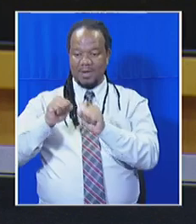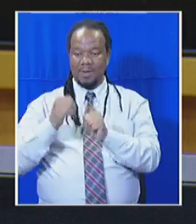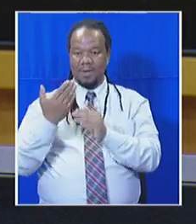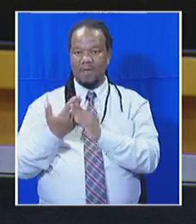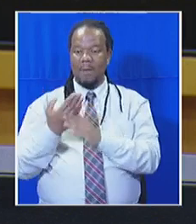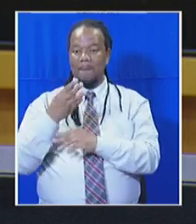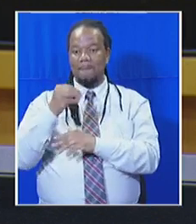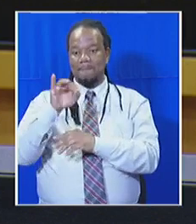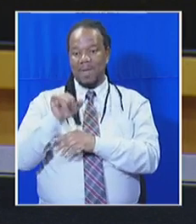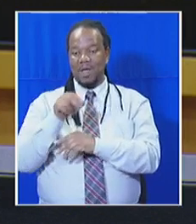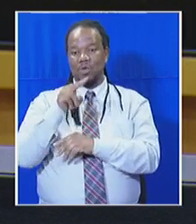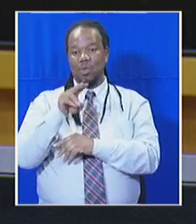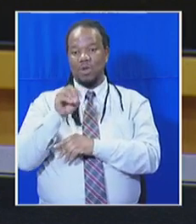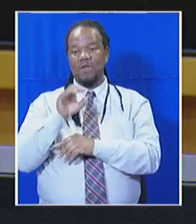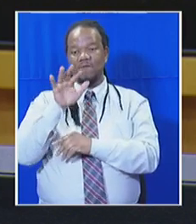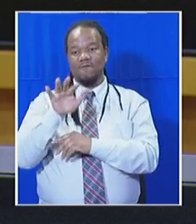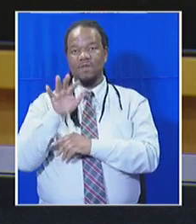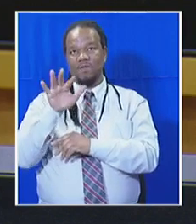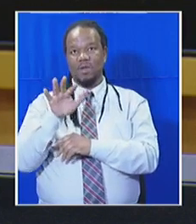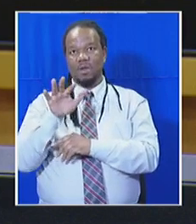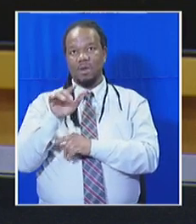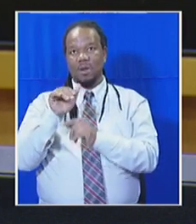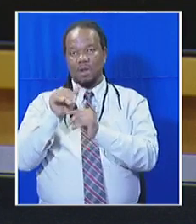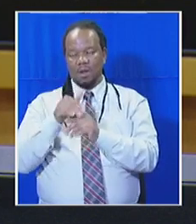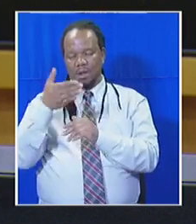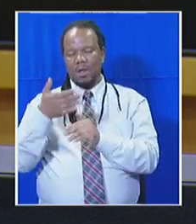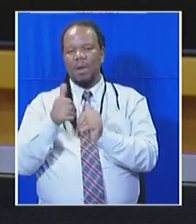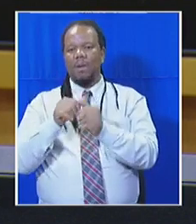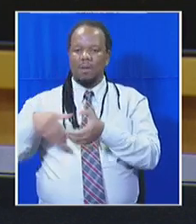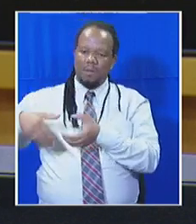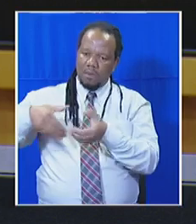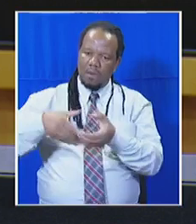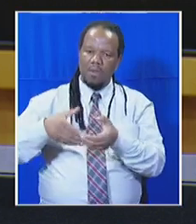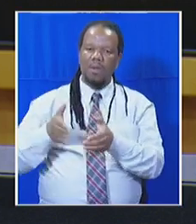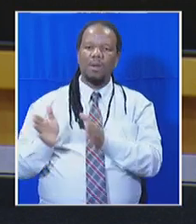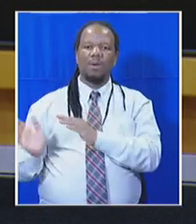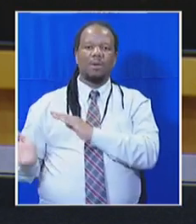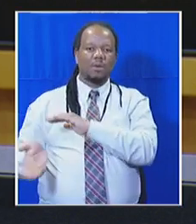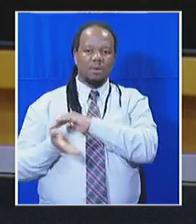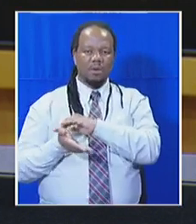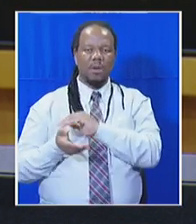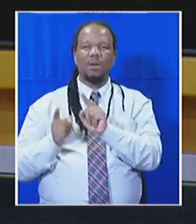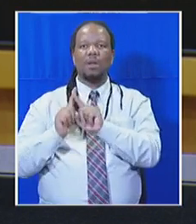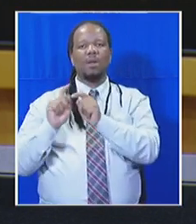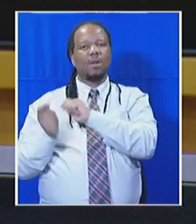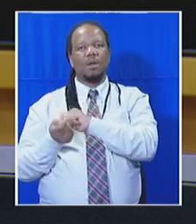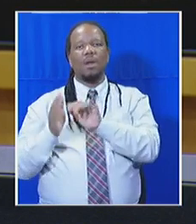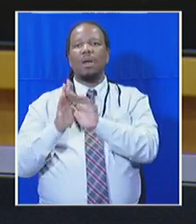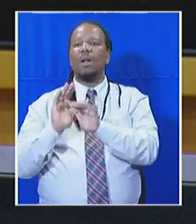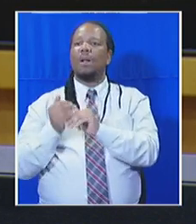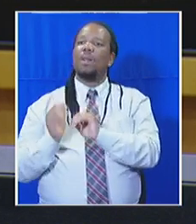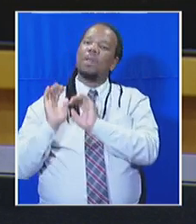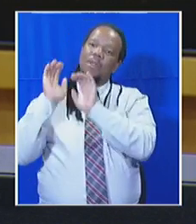from May 2015, and that include rugby, cricket, football, netball, and athletics, in the